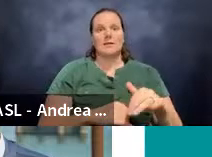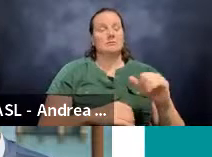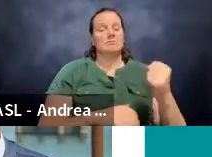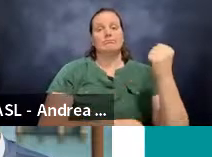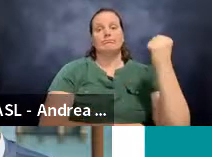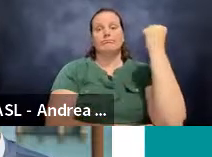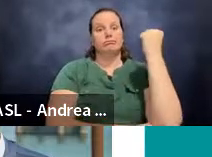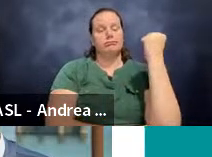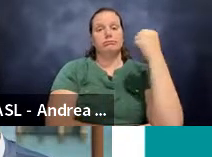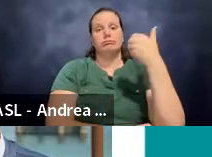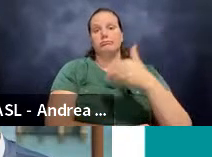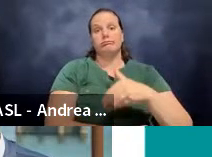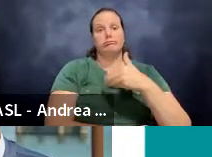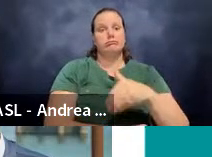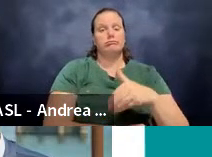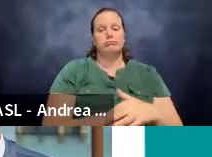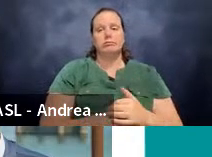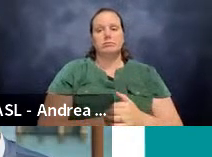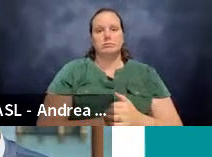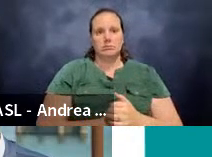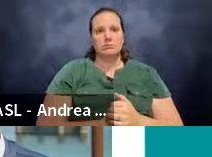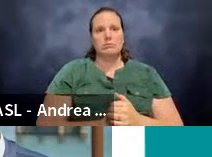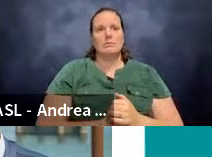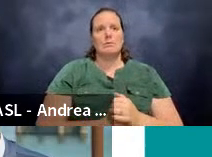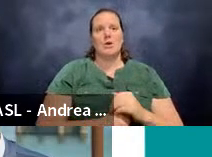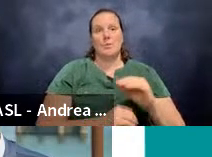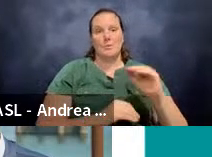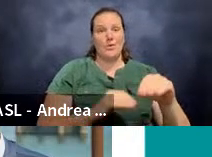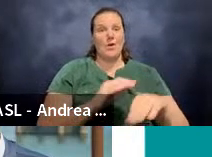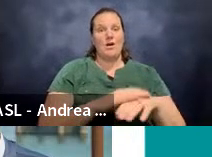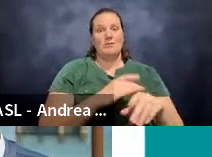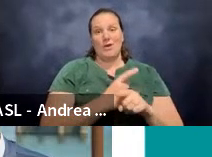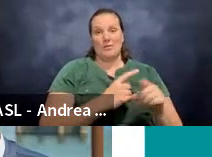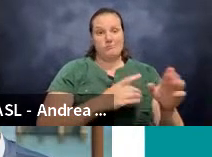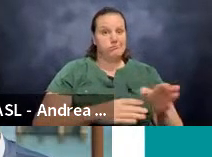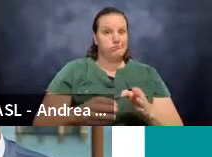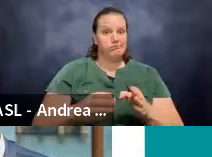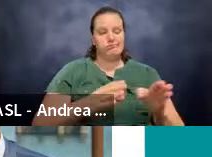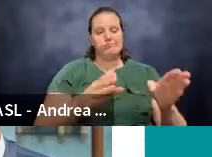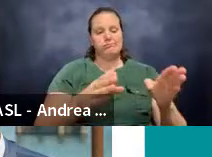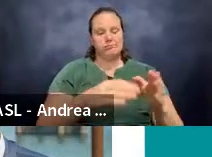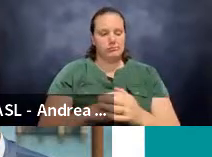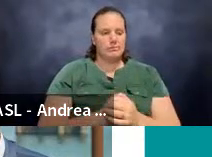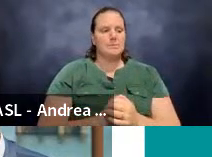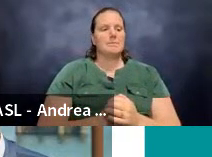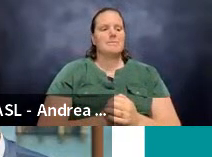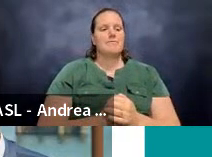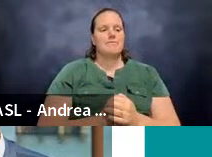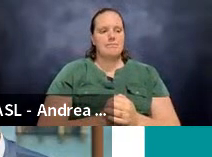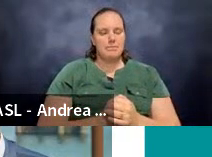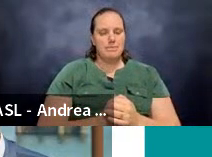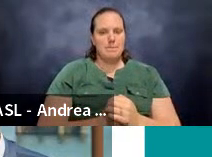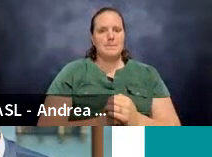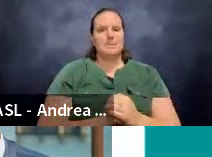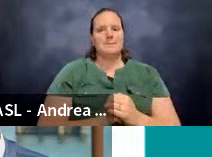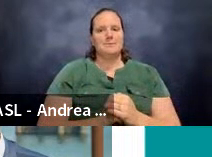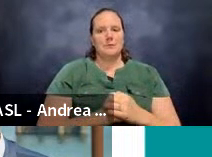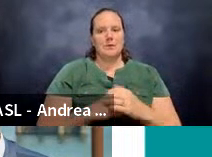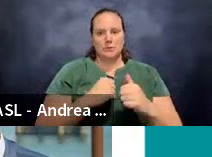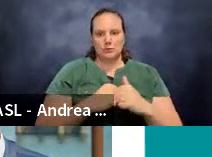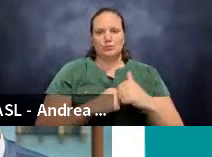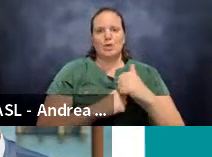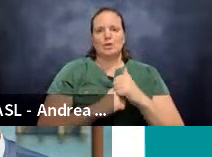milestone, and this puts us squarely on the path to having